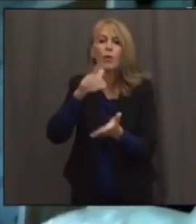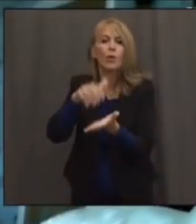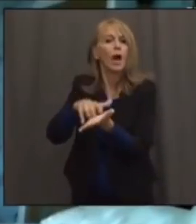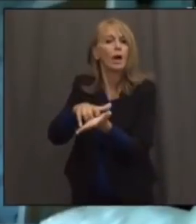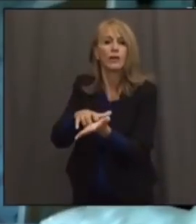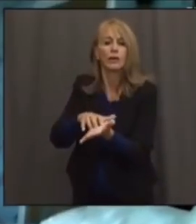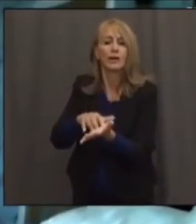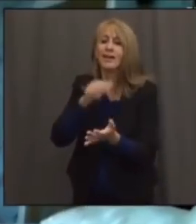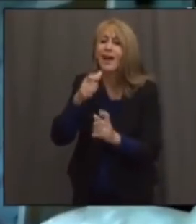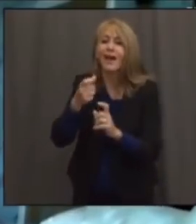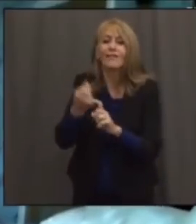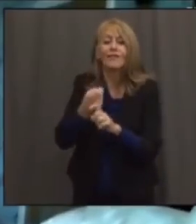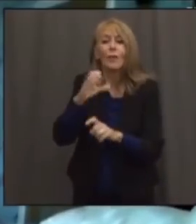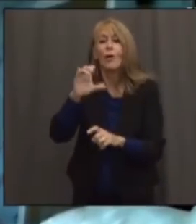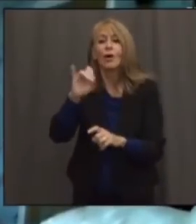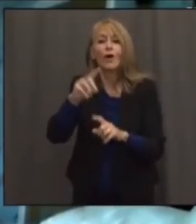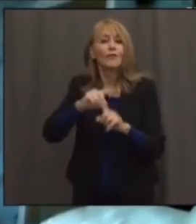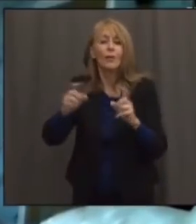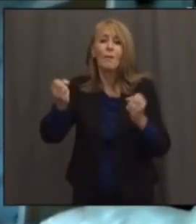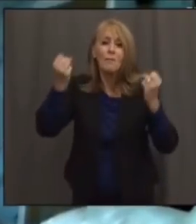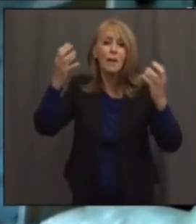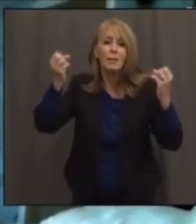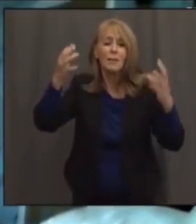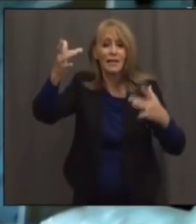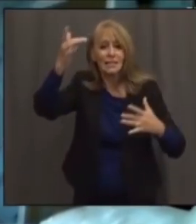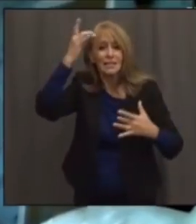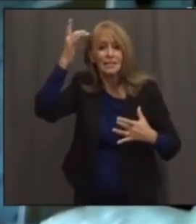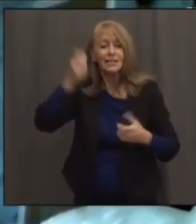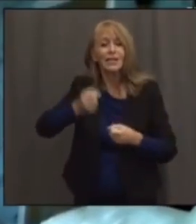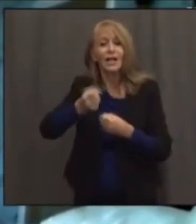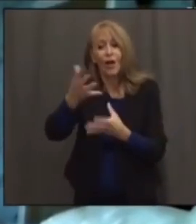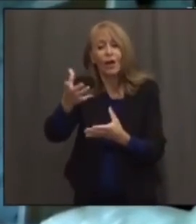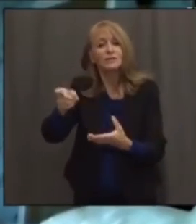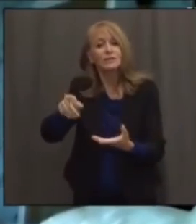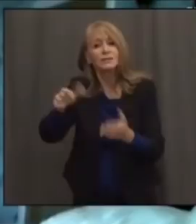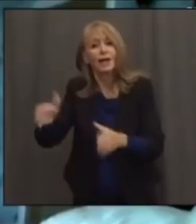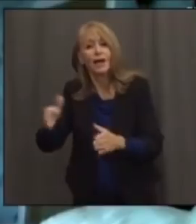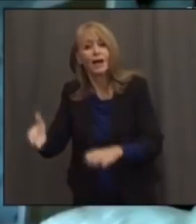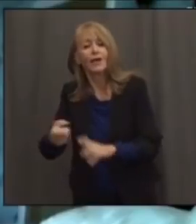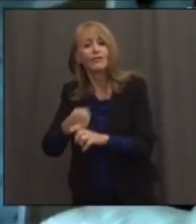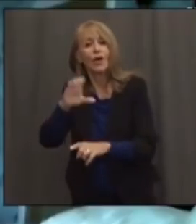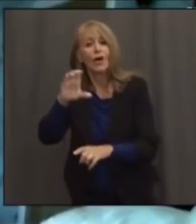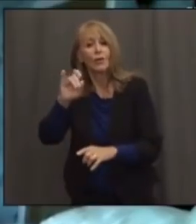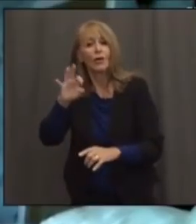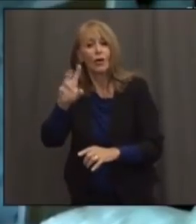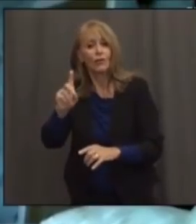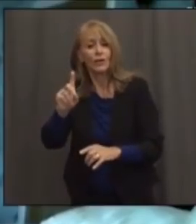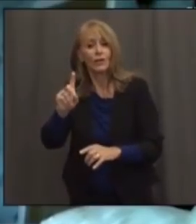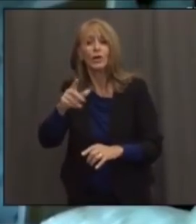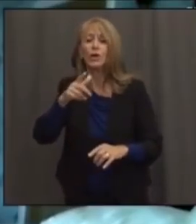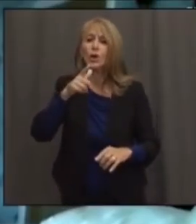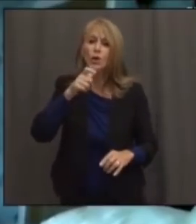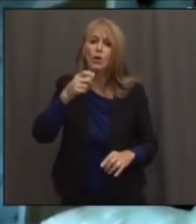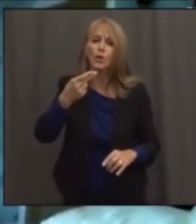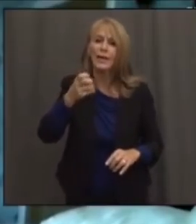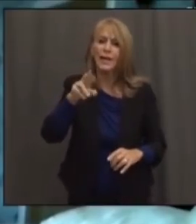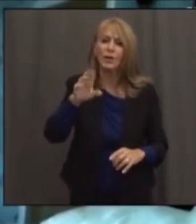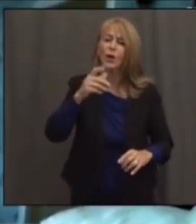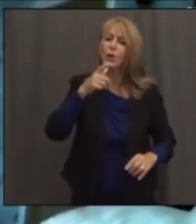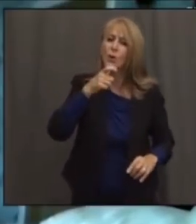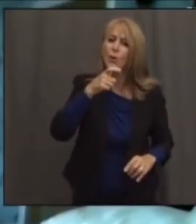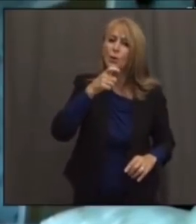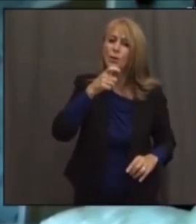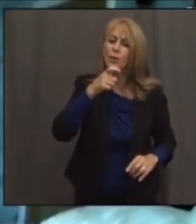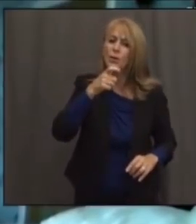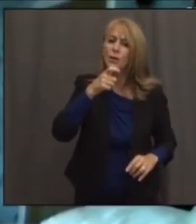not only from COVID, but from all the other diseases that set them up from dying from COVID. And I think the real heroes on this are first, I would